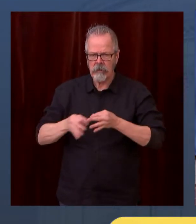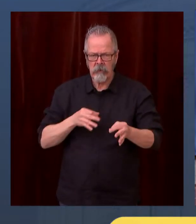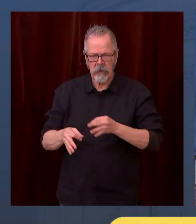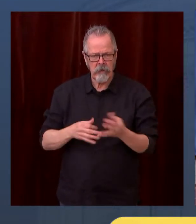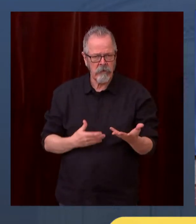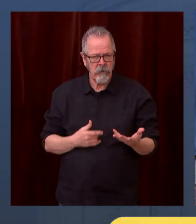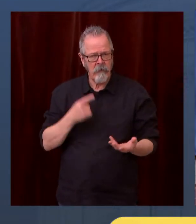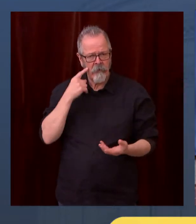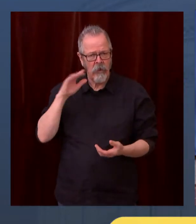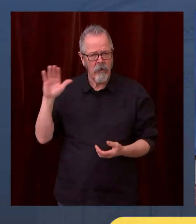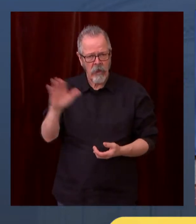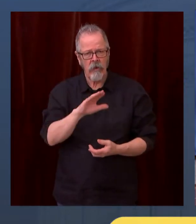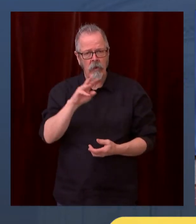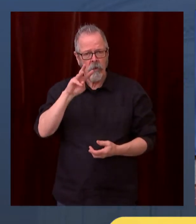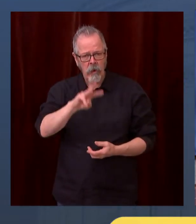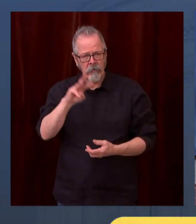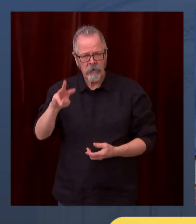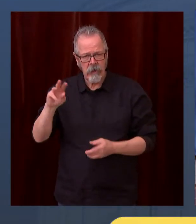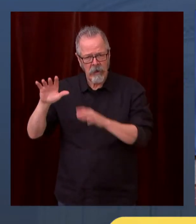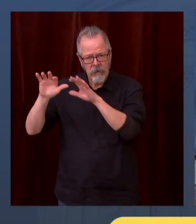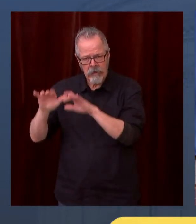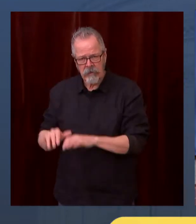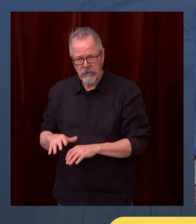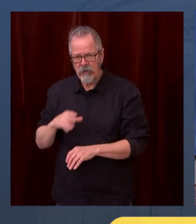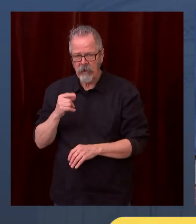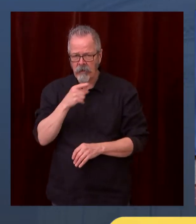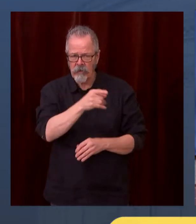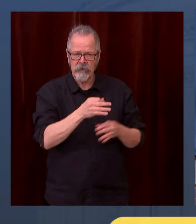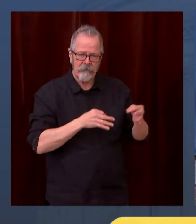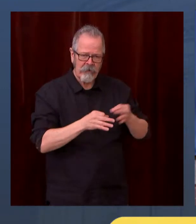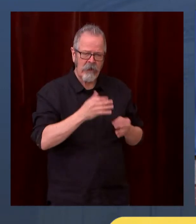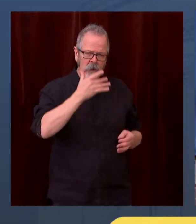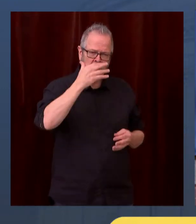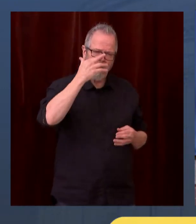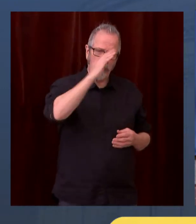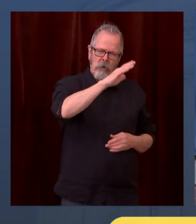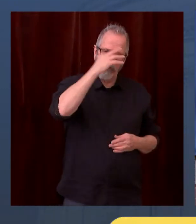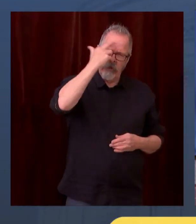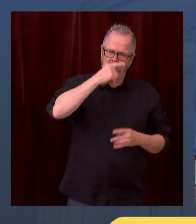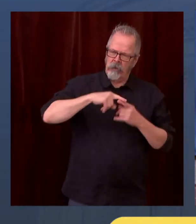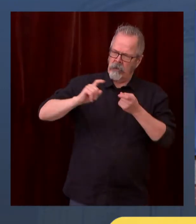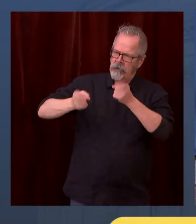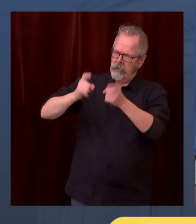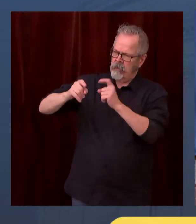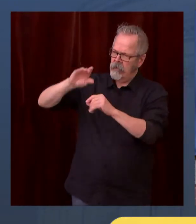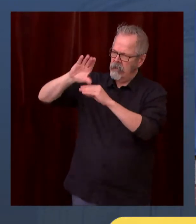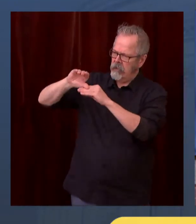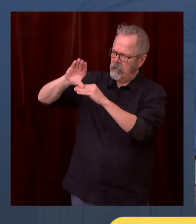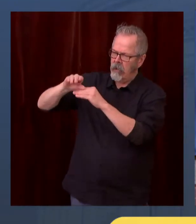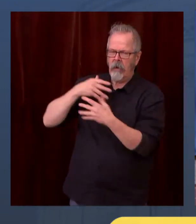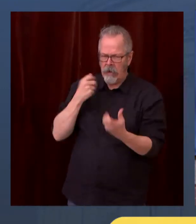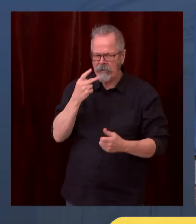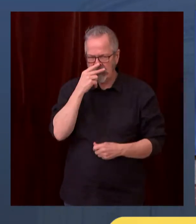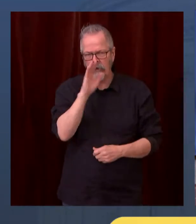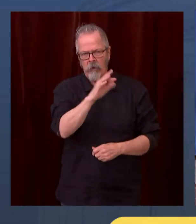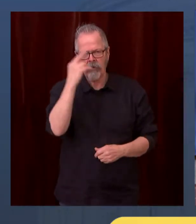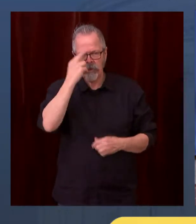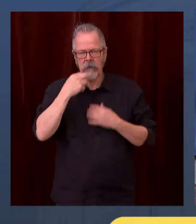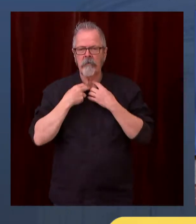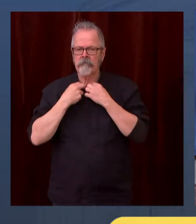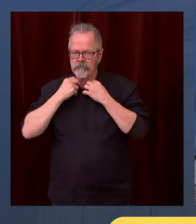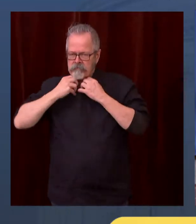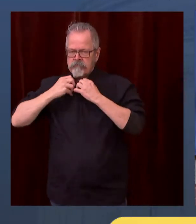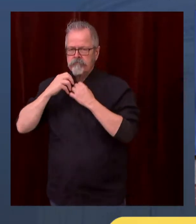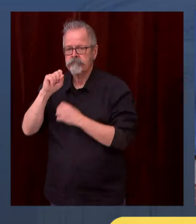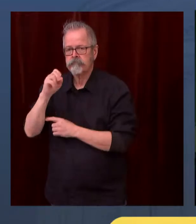department's website and to providers when sharing allocations. Yeah, thanks for that question. And, you know, I'll tell you that we are